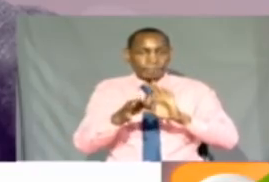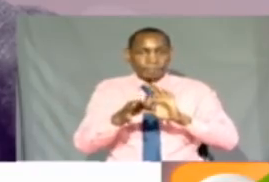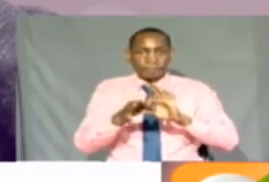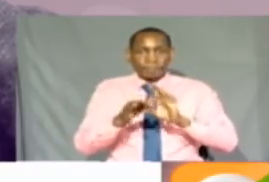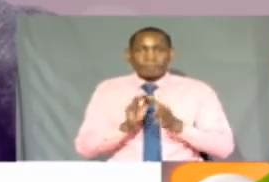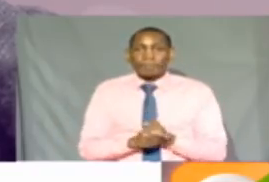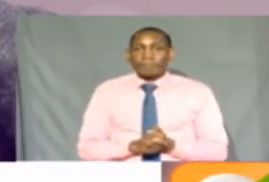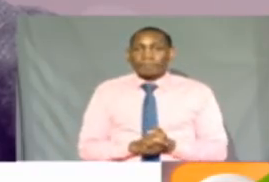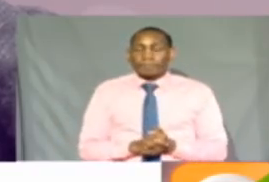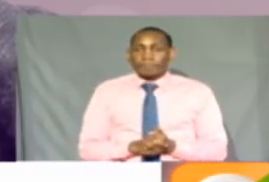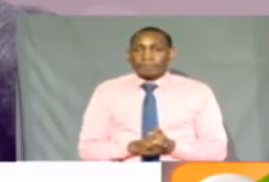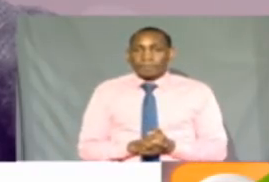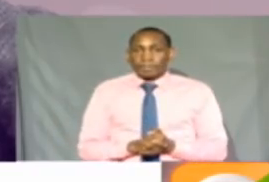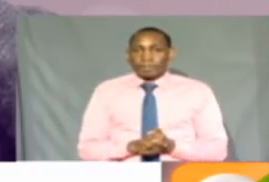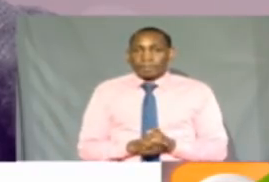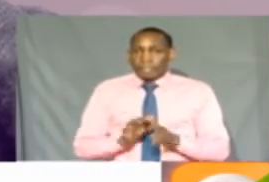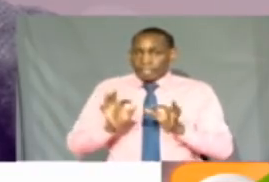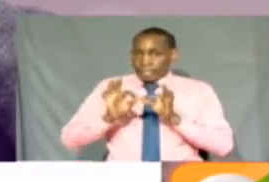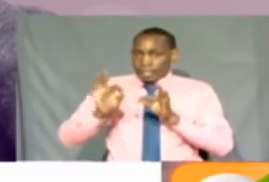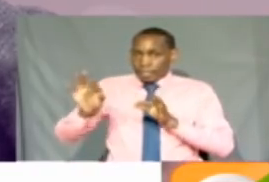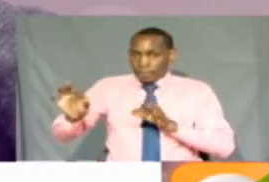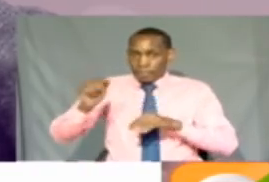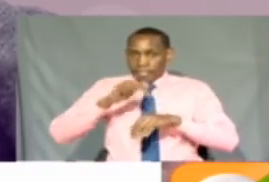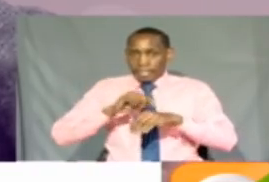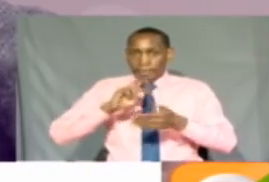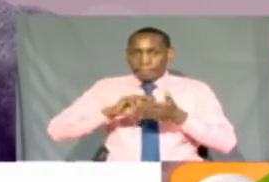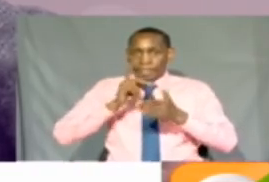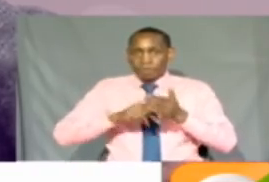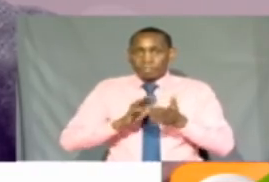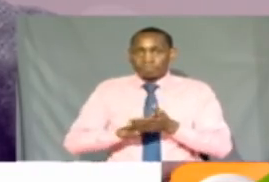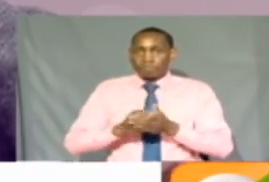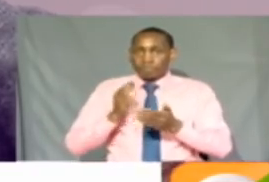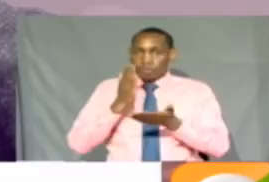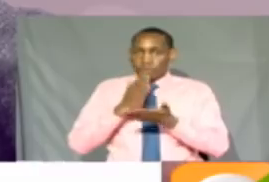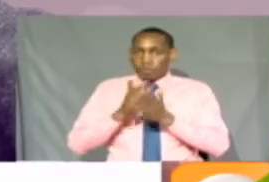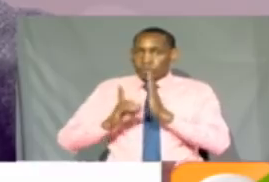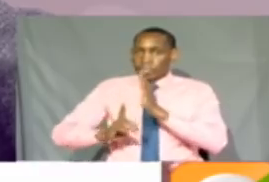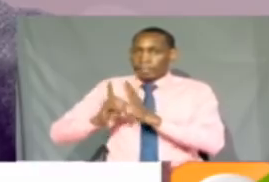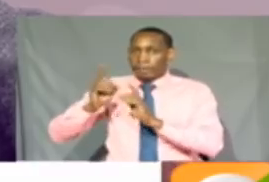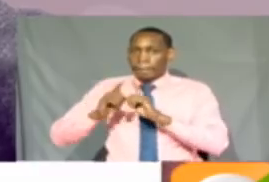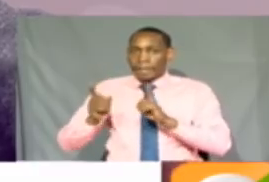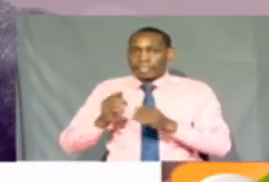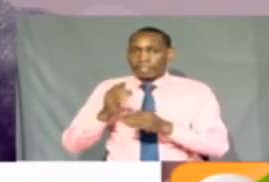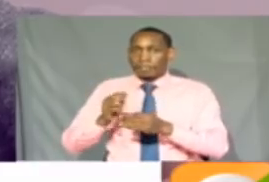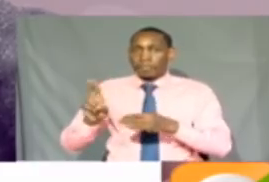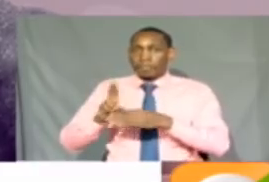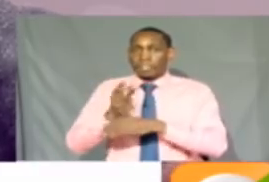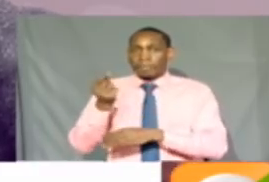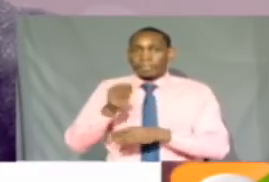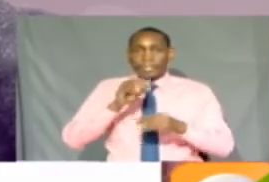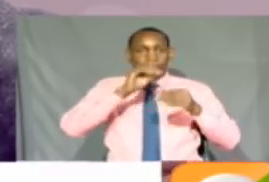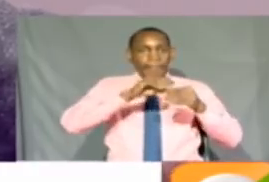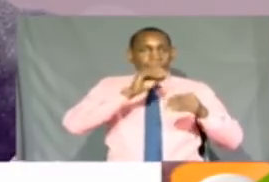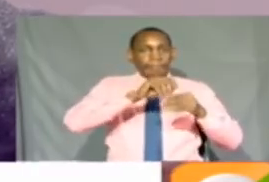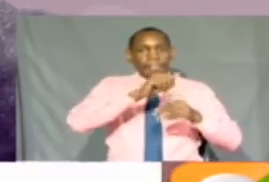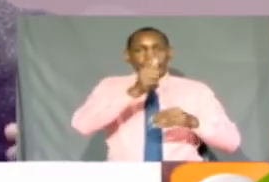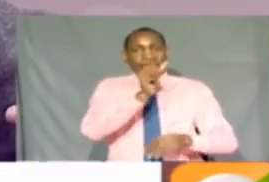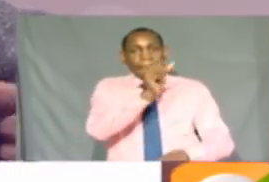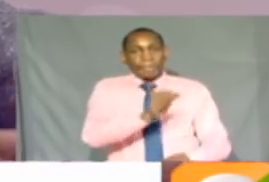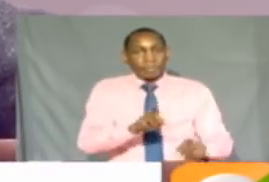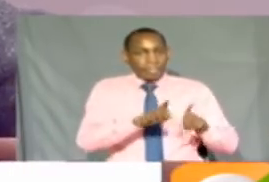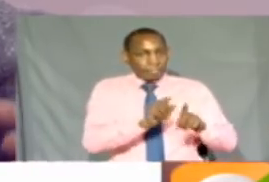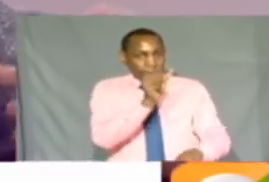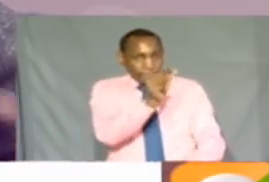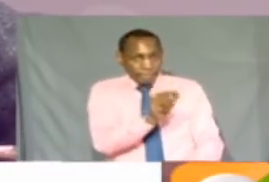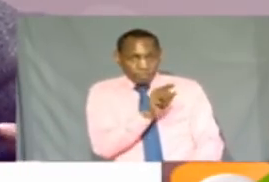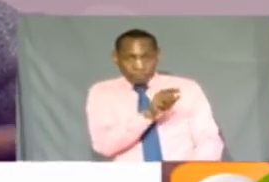that you are growing, but you're spending half your money investing in someone else's life. Right. Well, this person believes